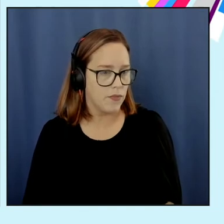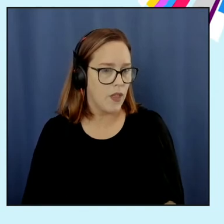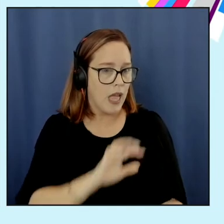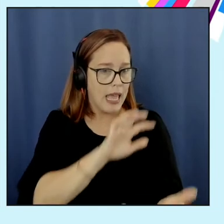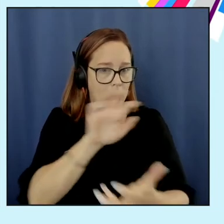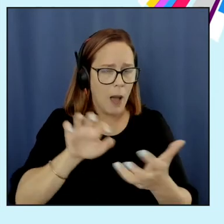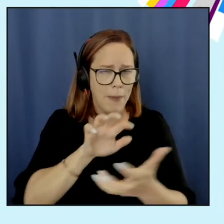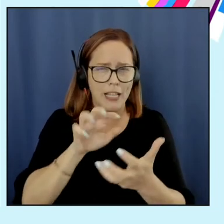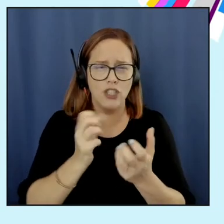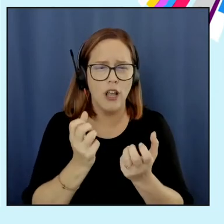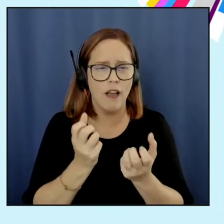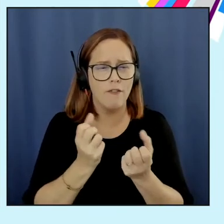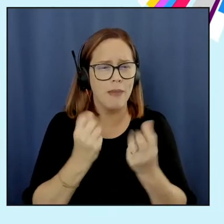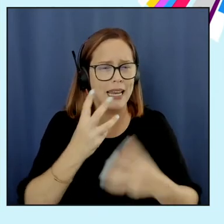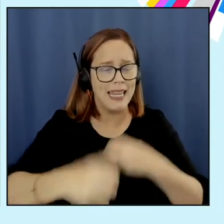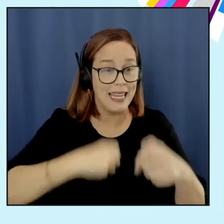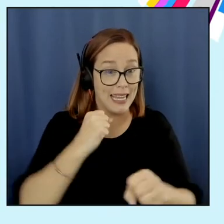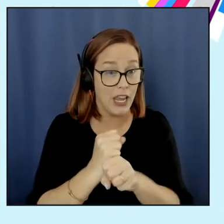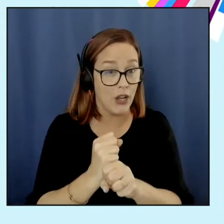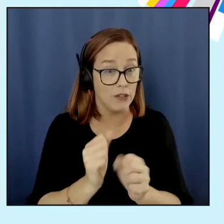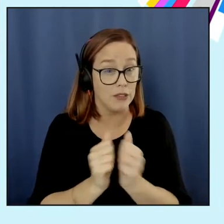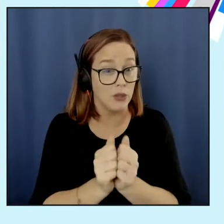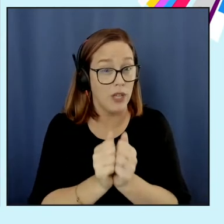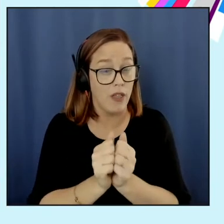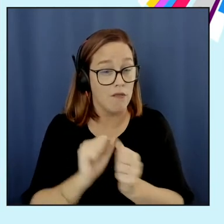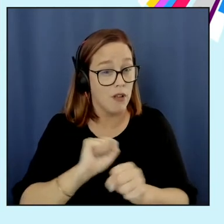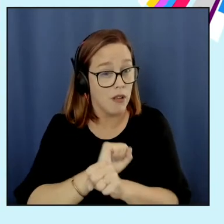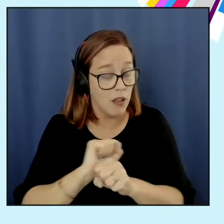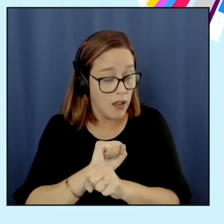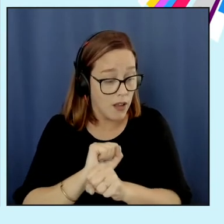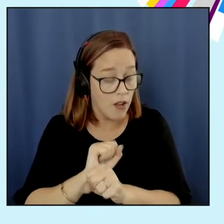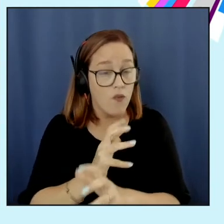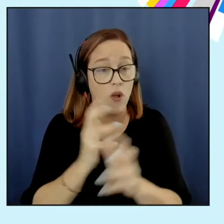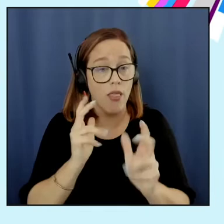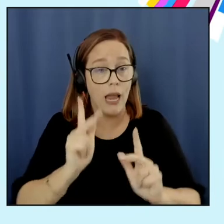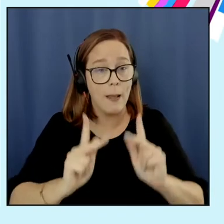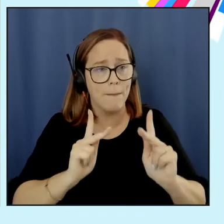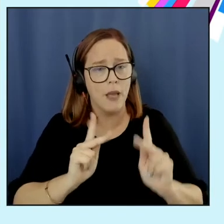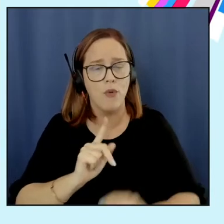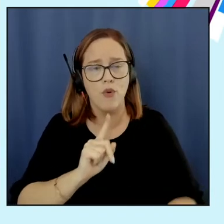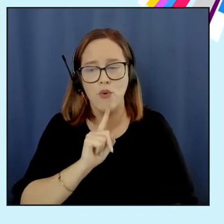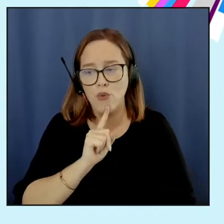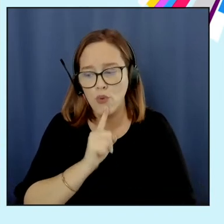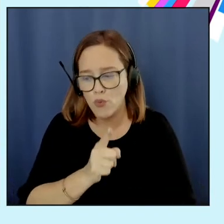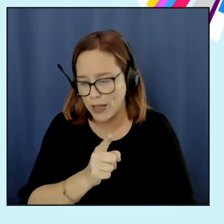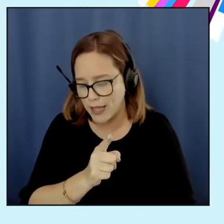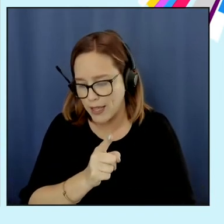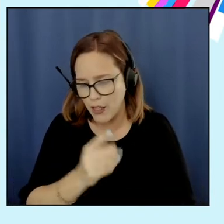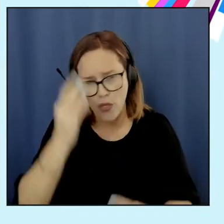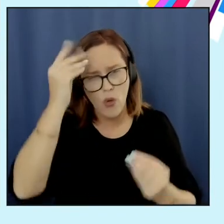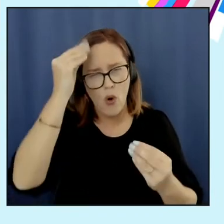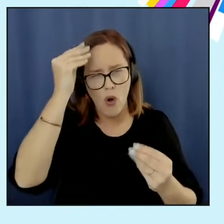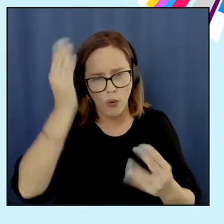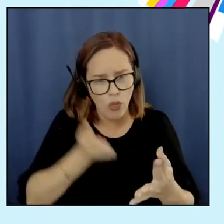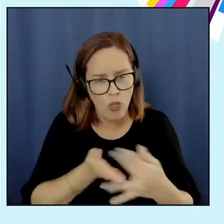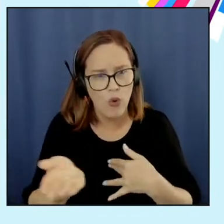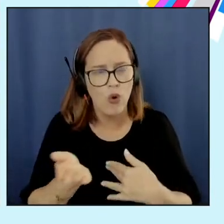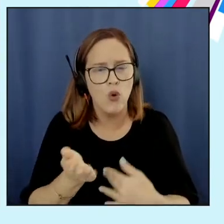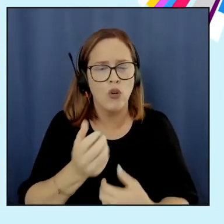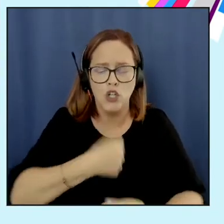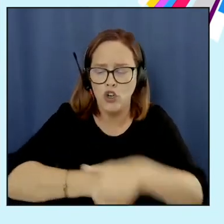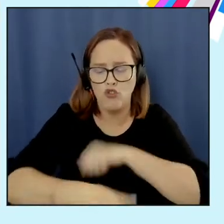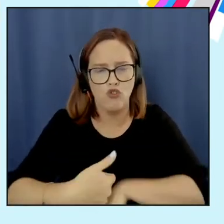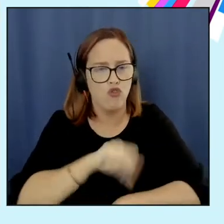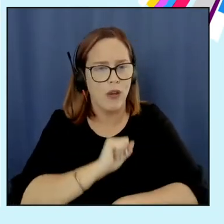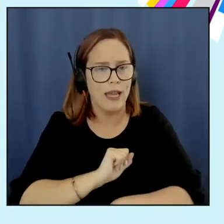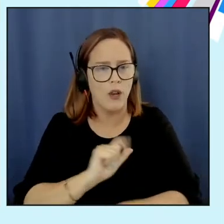effort from a lot of people out here who have really kind of fought through it with all their grit to bring us where we are